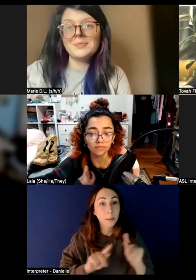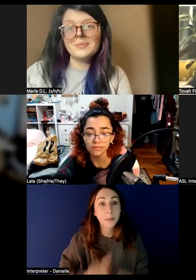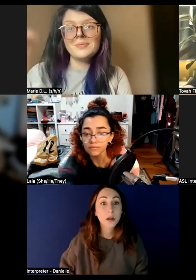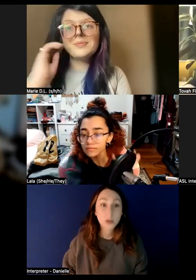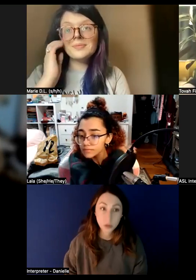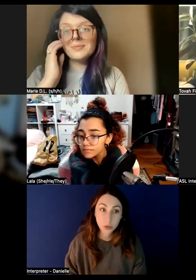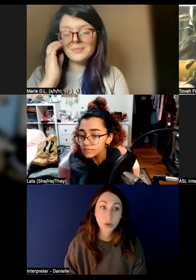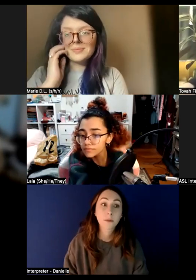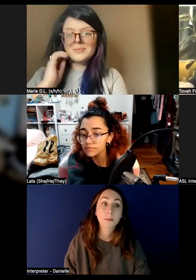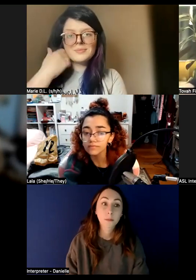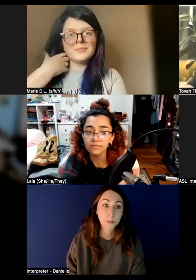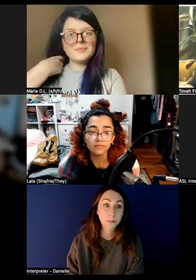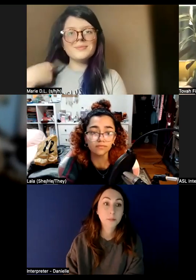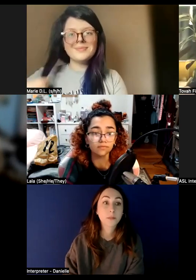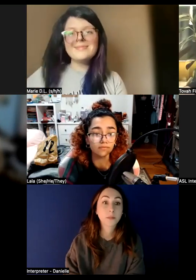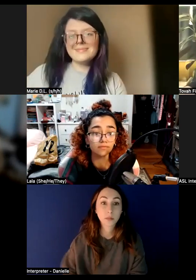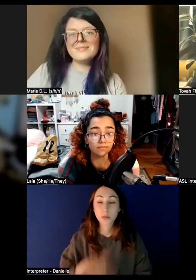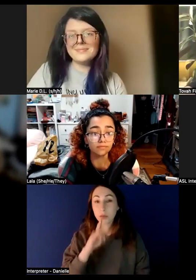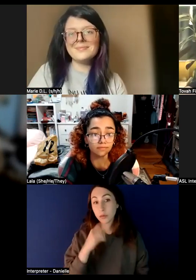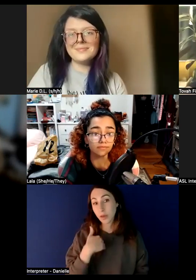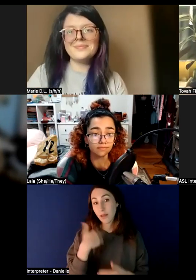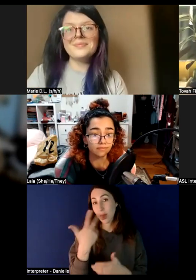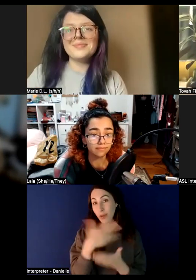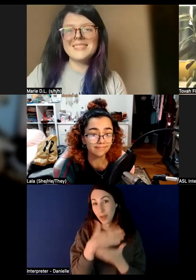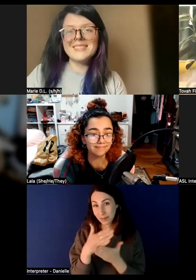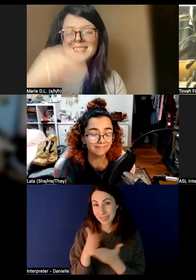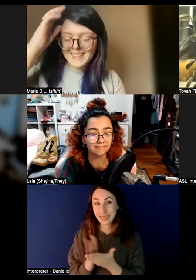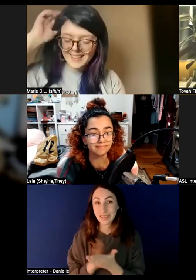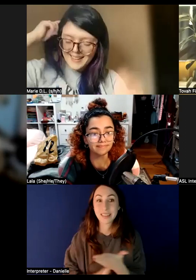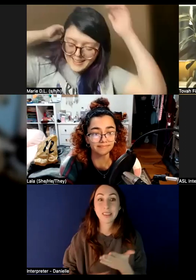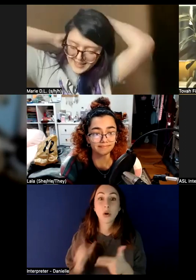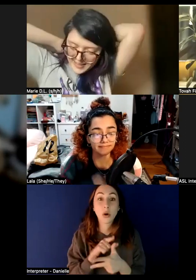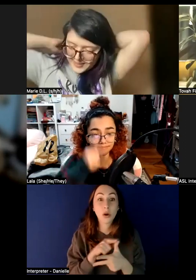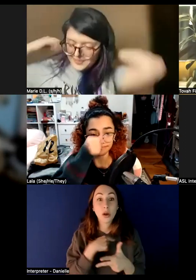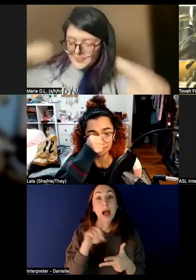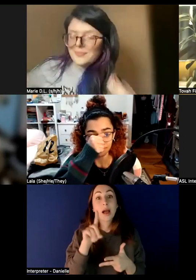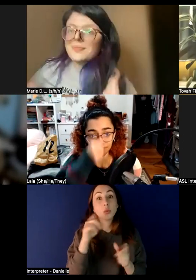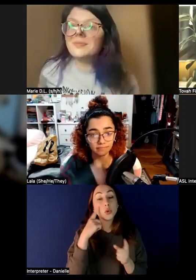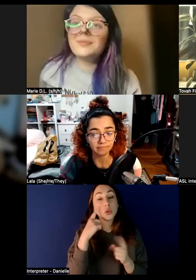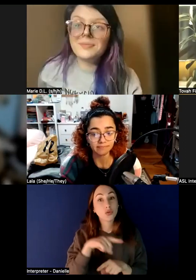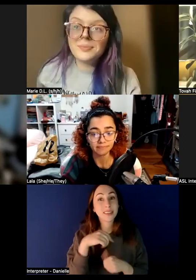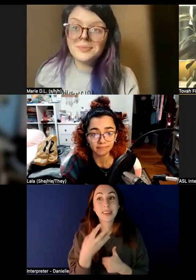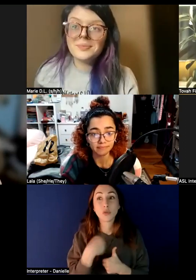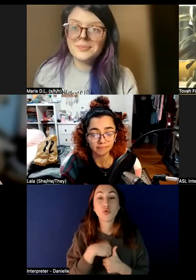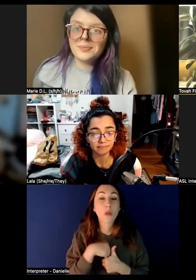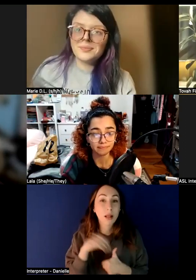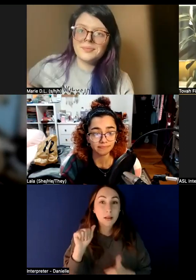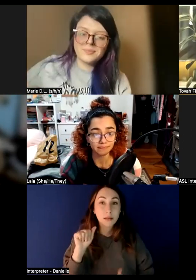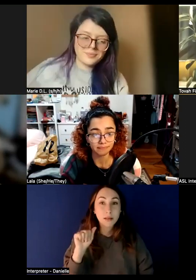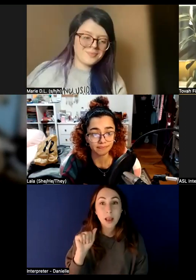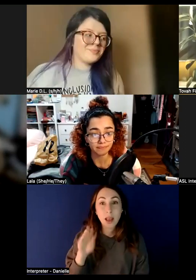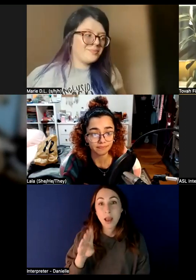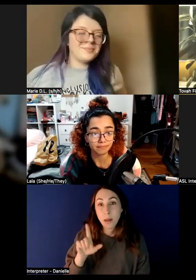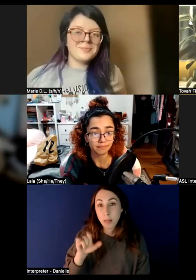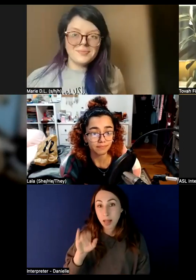Sure. So there's kind of three pieces, but the first two will be short, I promise. So I agree about internalized ableism. I think that that really kept